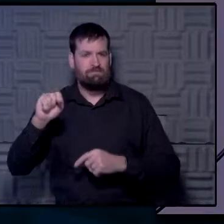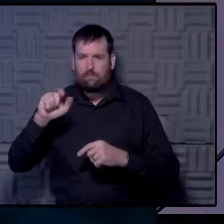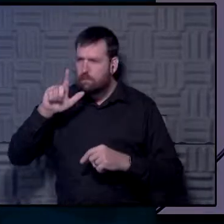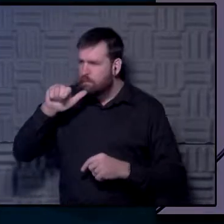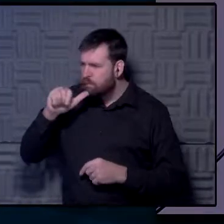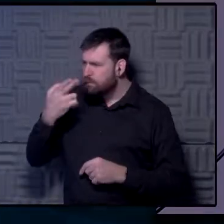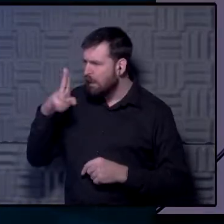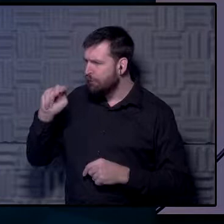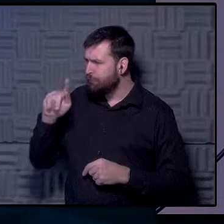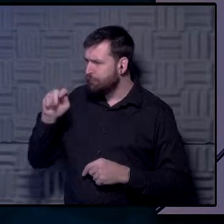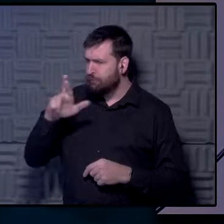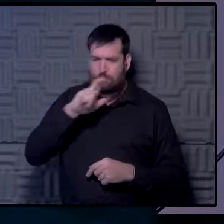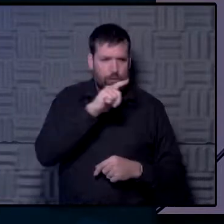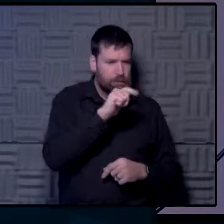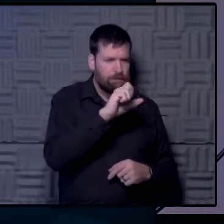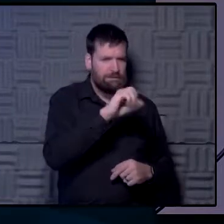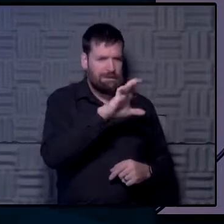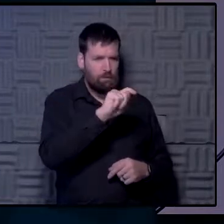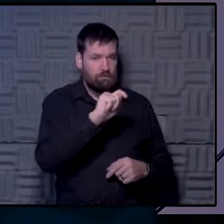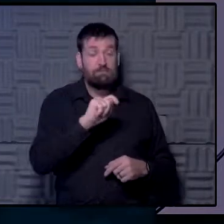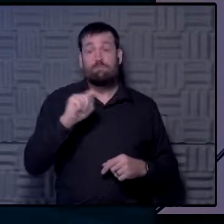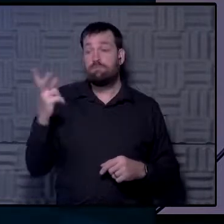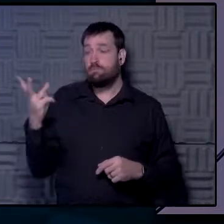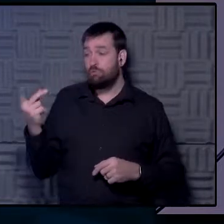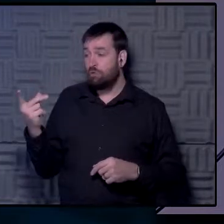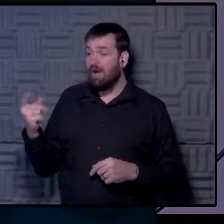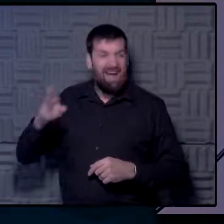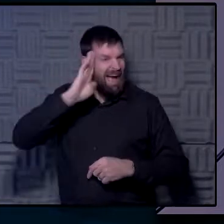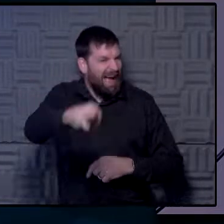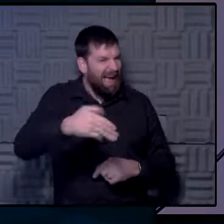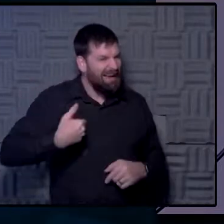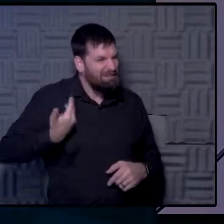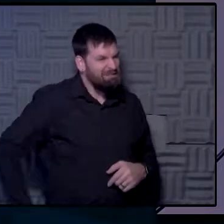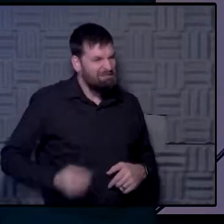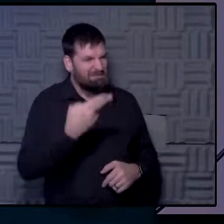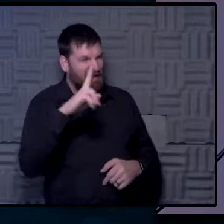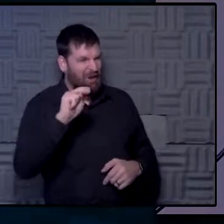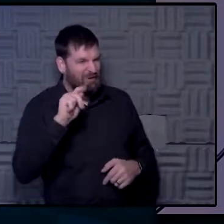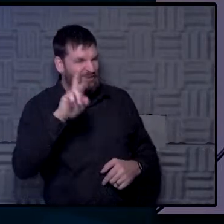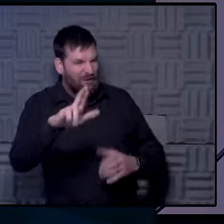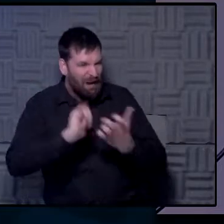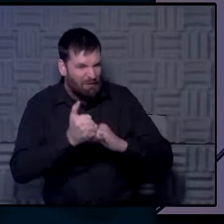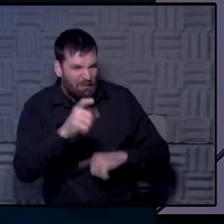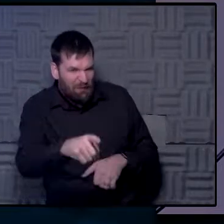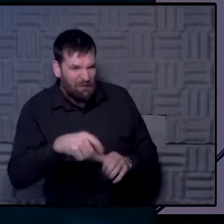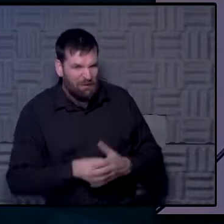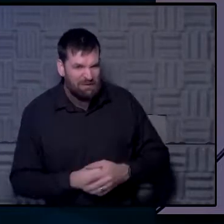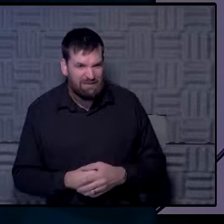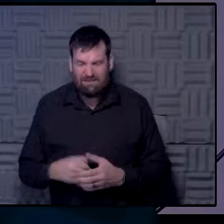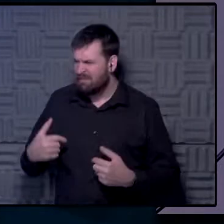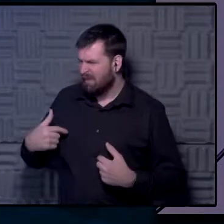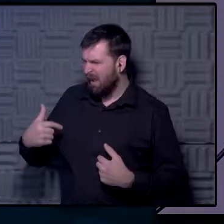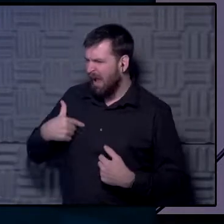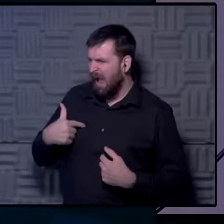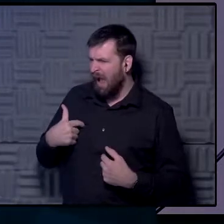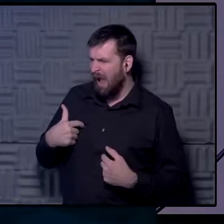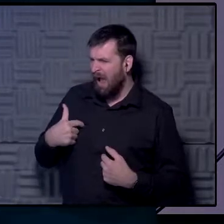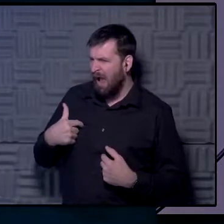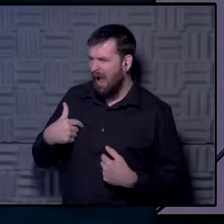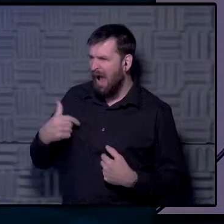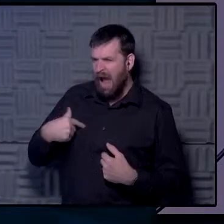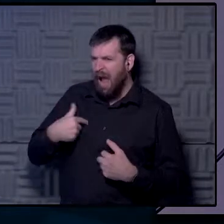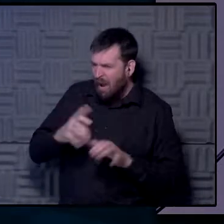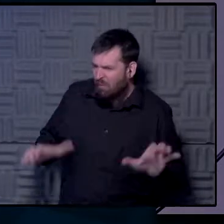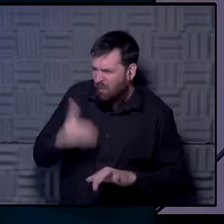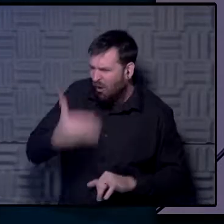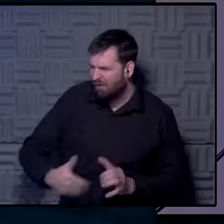Hunter and who's Scout? The dog. Hi there, I'm Hunter, Hi, Hunter, how are you? and I'm doing pretty